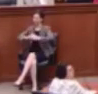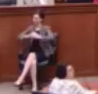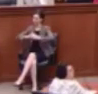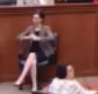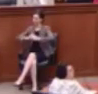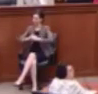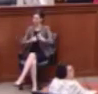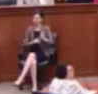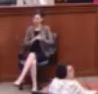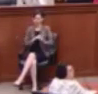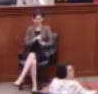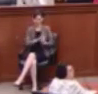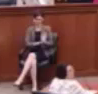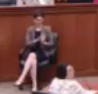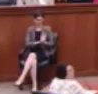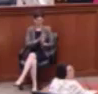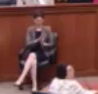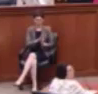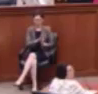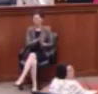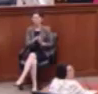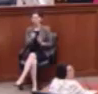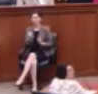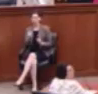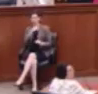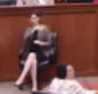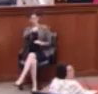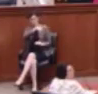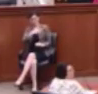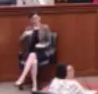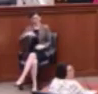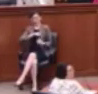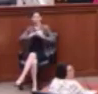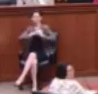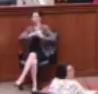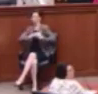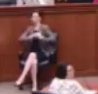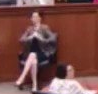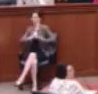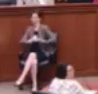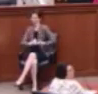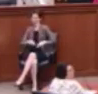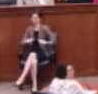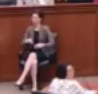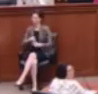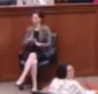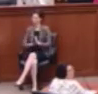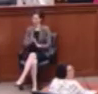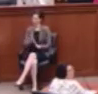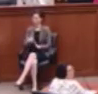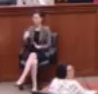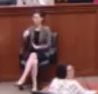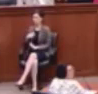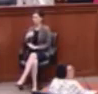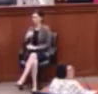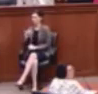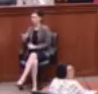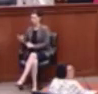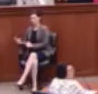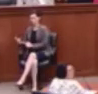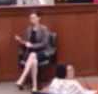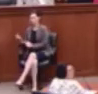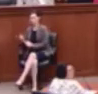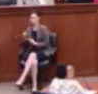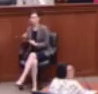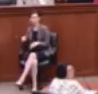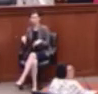do that professional development together. We have some resources that we would look forward to sharing with our K-12